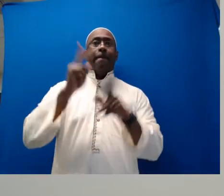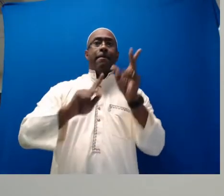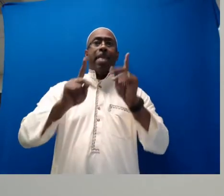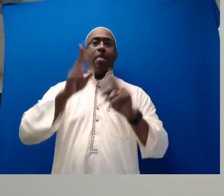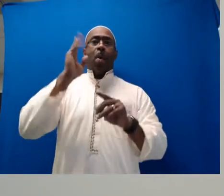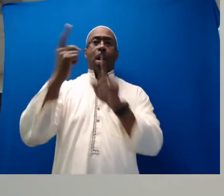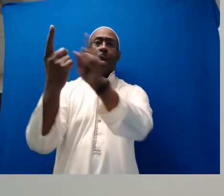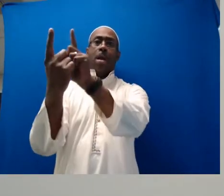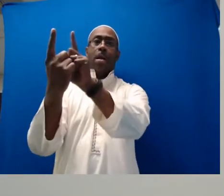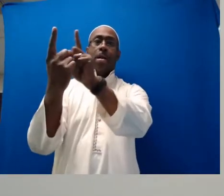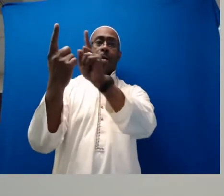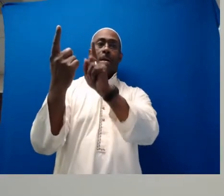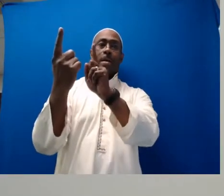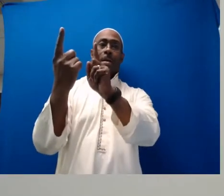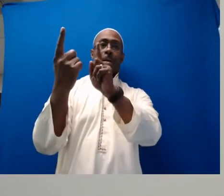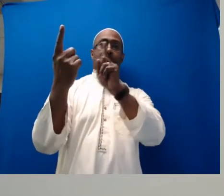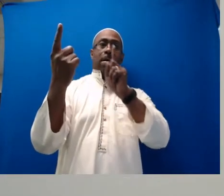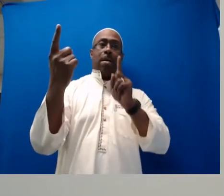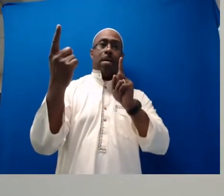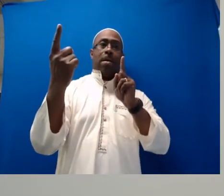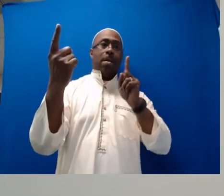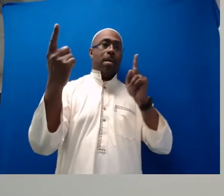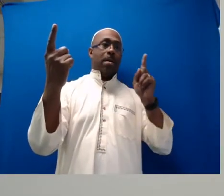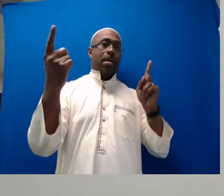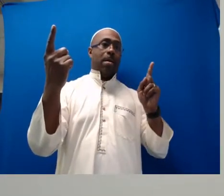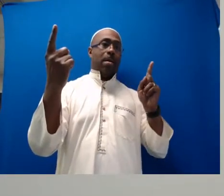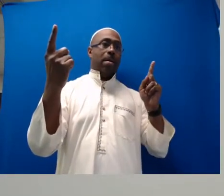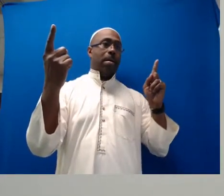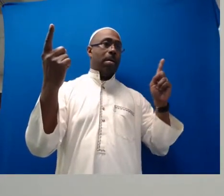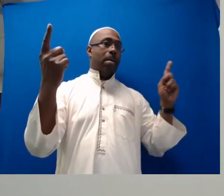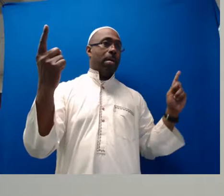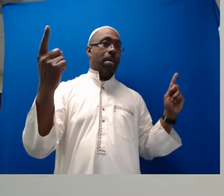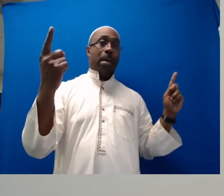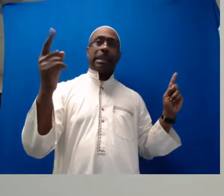are distanced away from paradise,